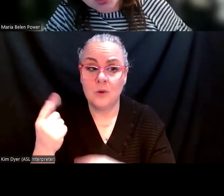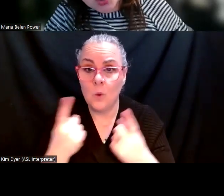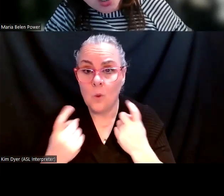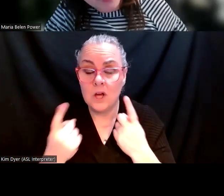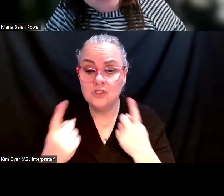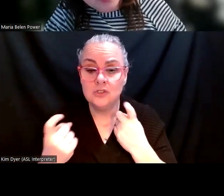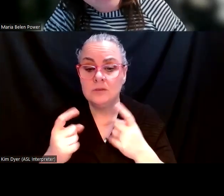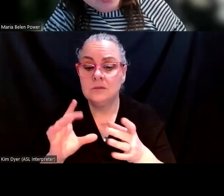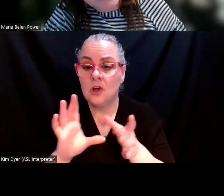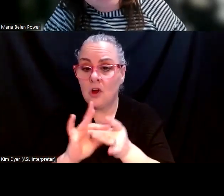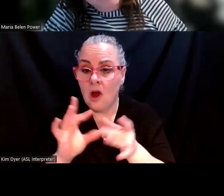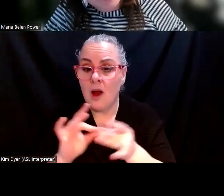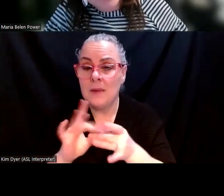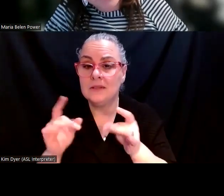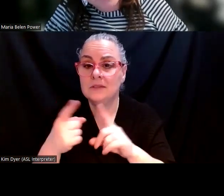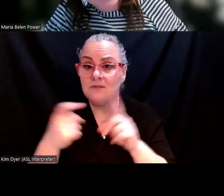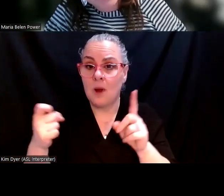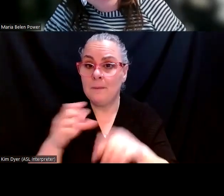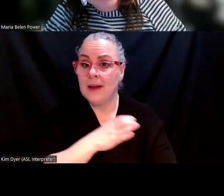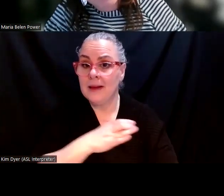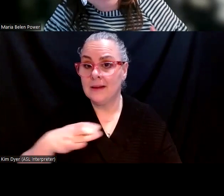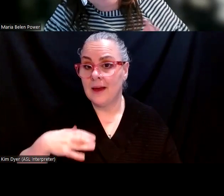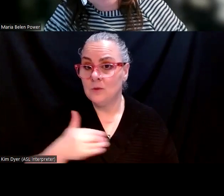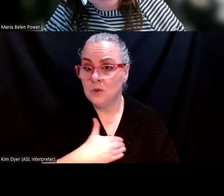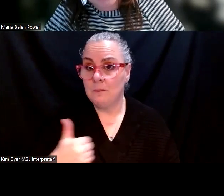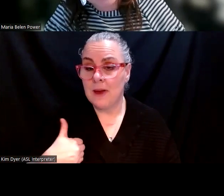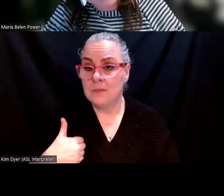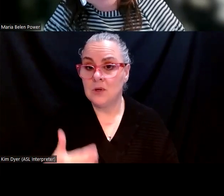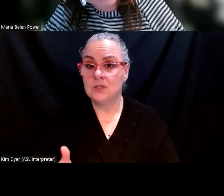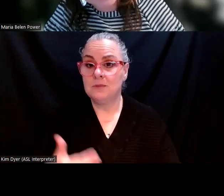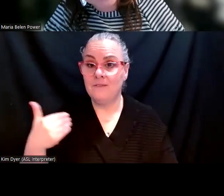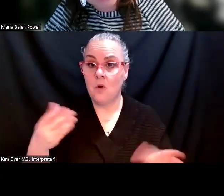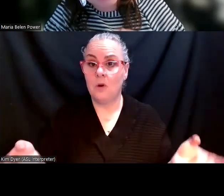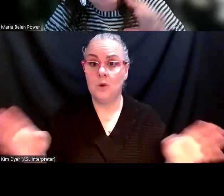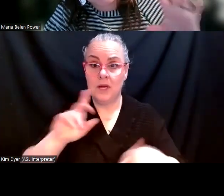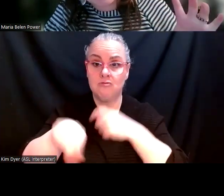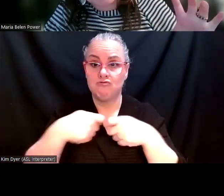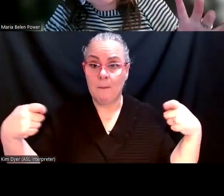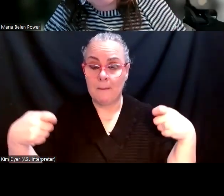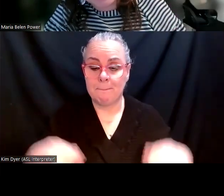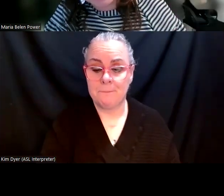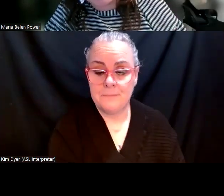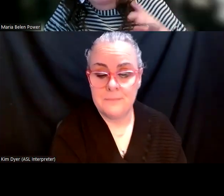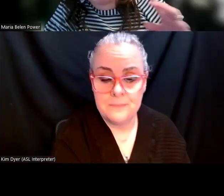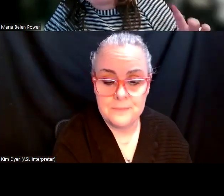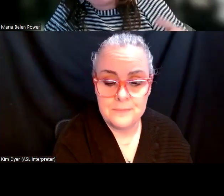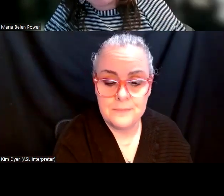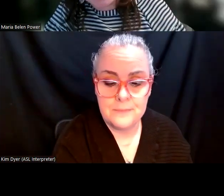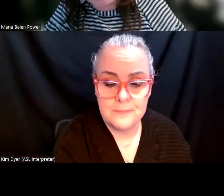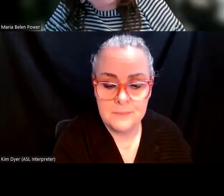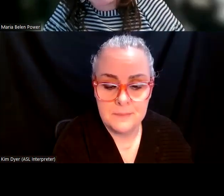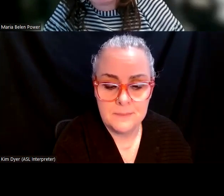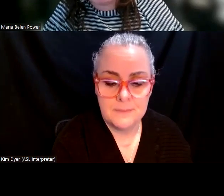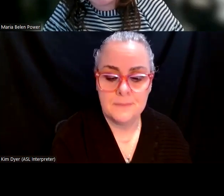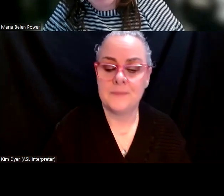questions or comments from the council members before we close? Could be about CPRG or